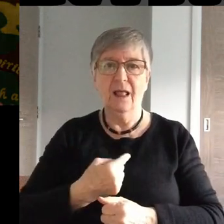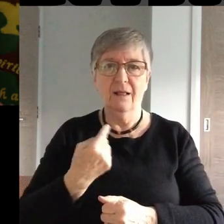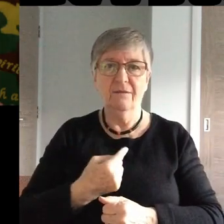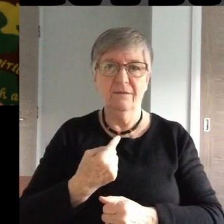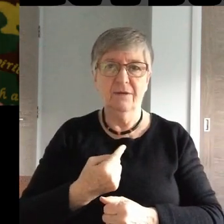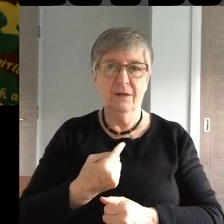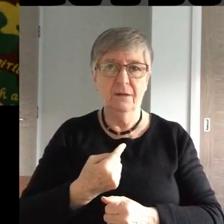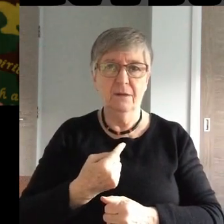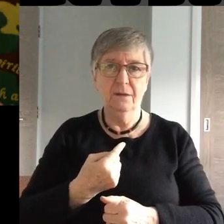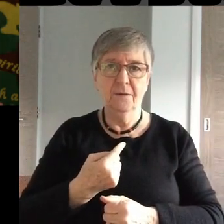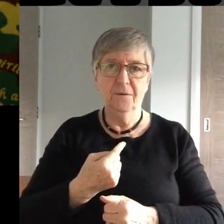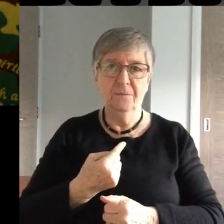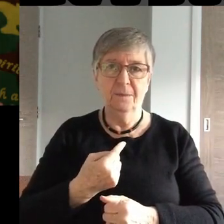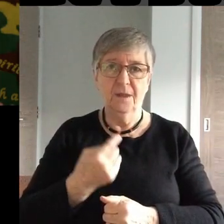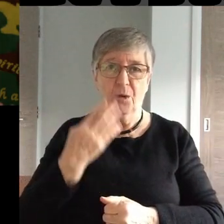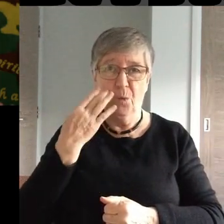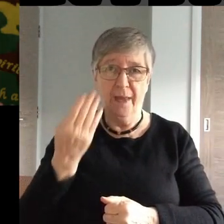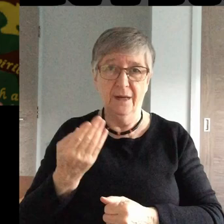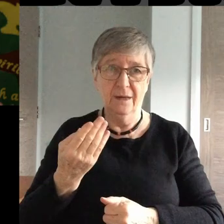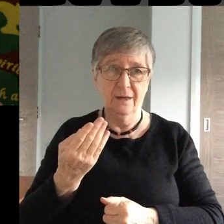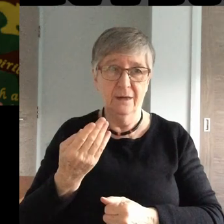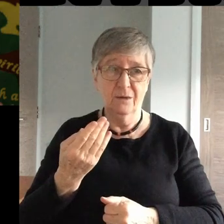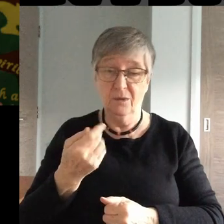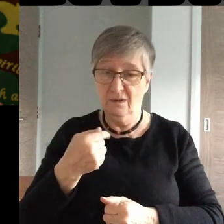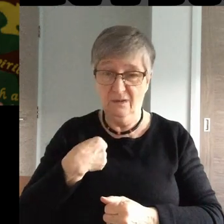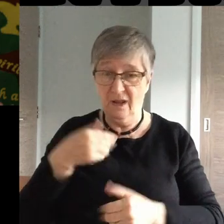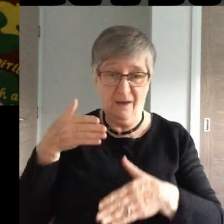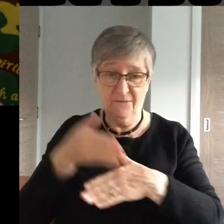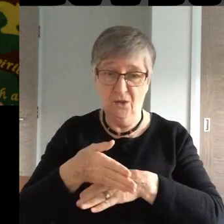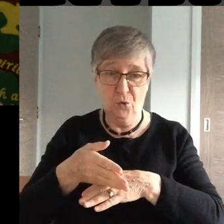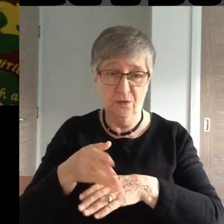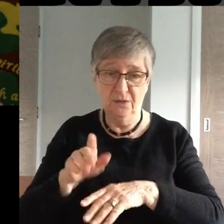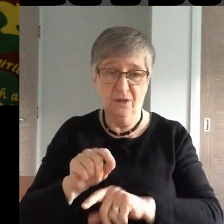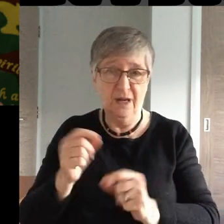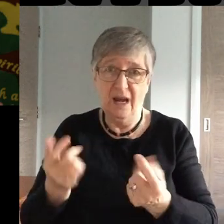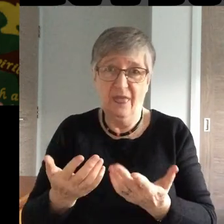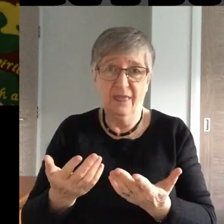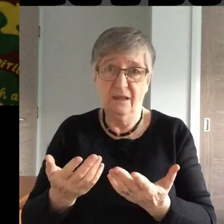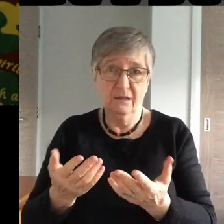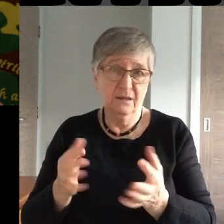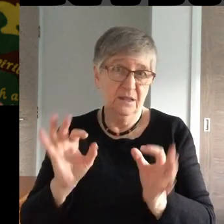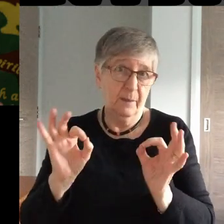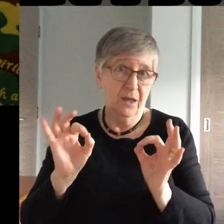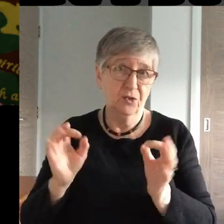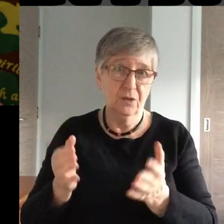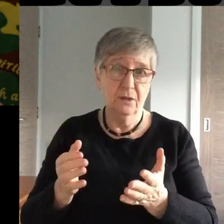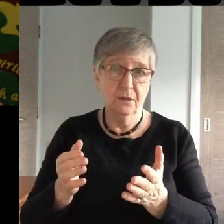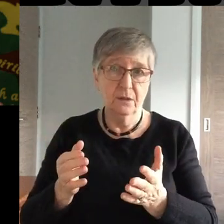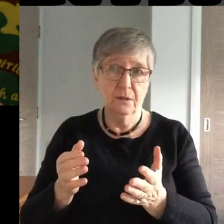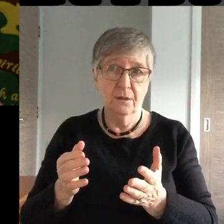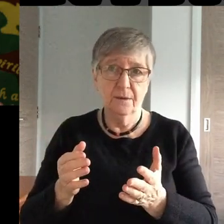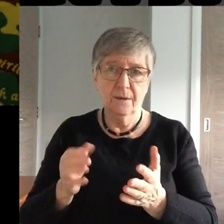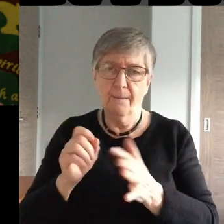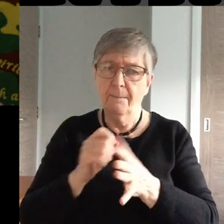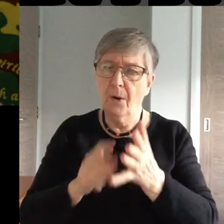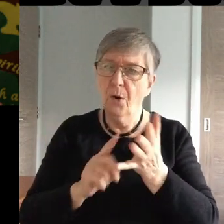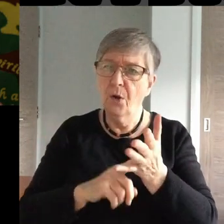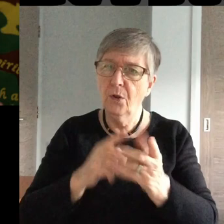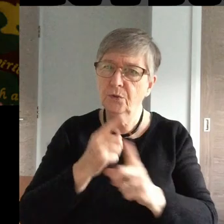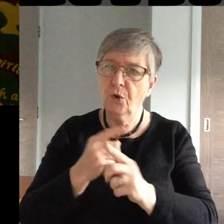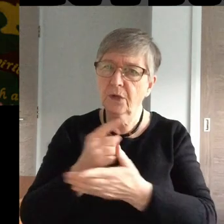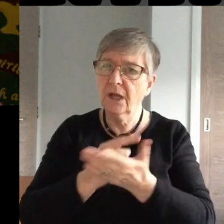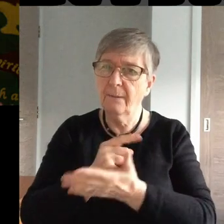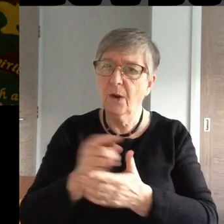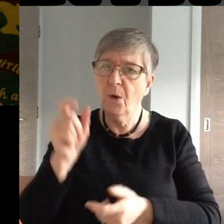attributing glory to ourselves when we don't have or we haven't done anything to deserve it. You get a sense that he's talking about the kind